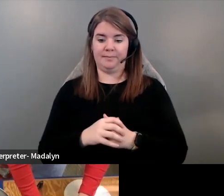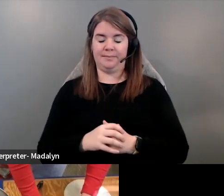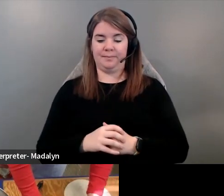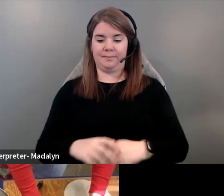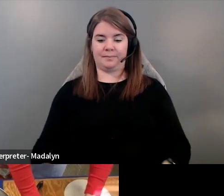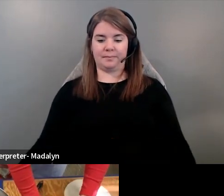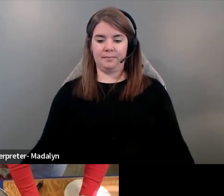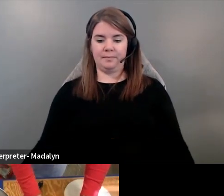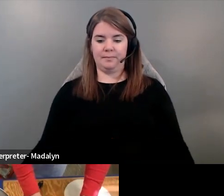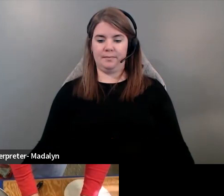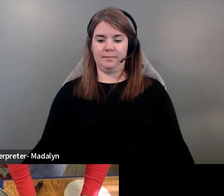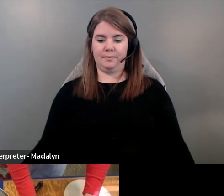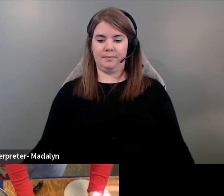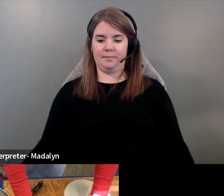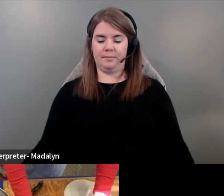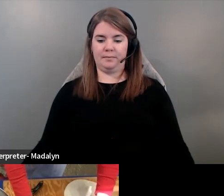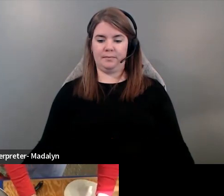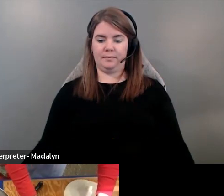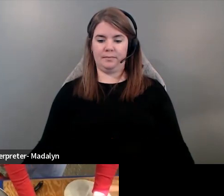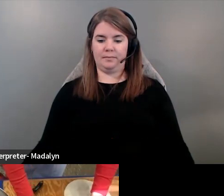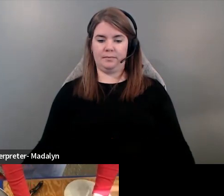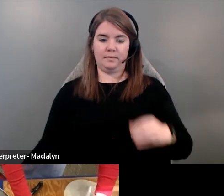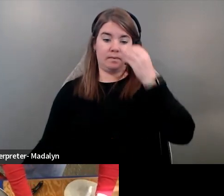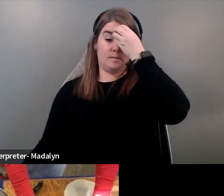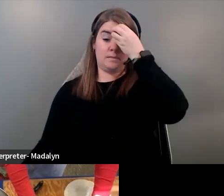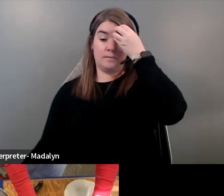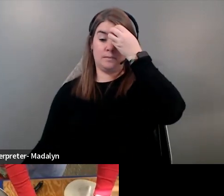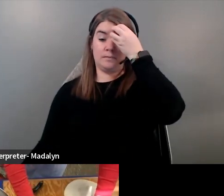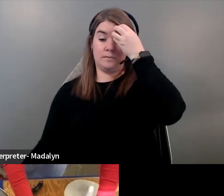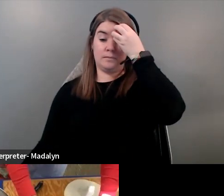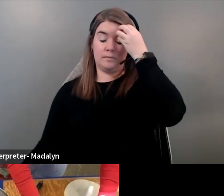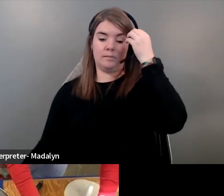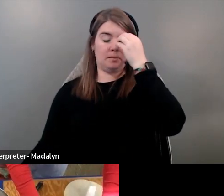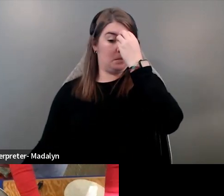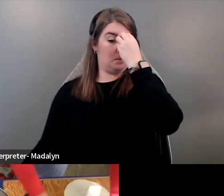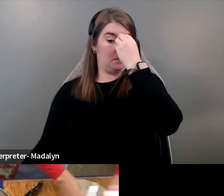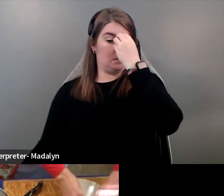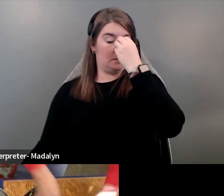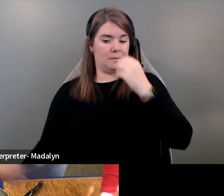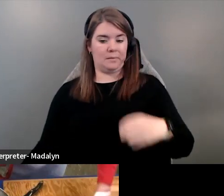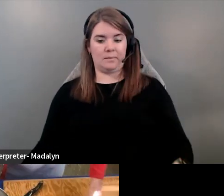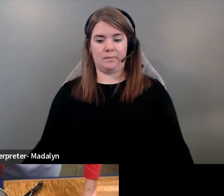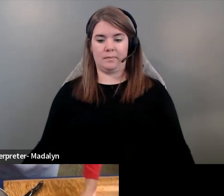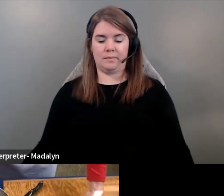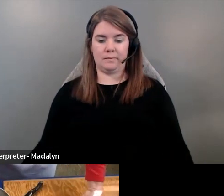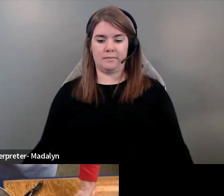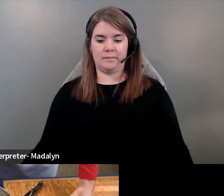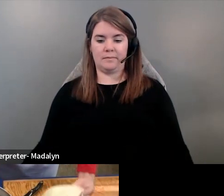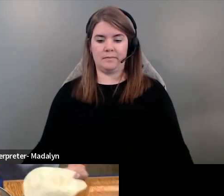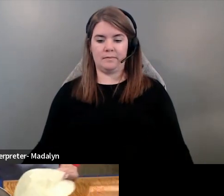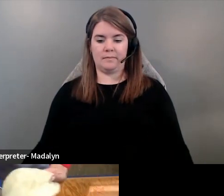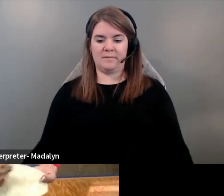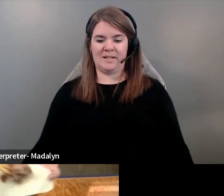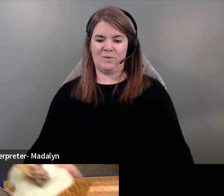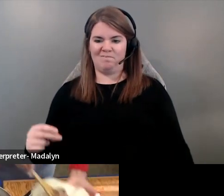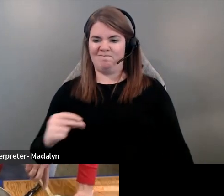tuck this front piece under. Ah, it's escaping. I have a weak spot. Let me try this one.